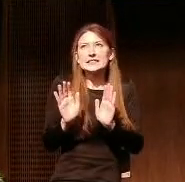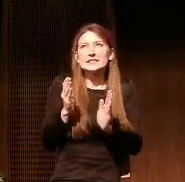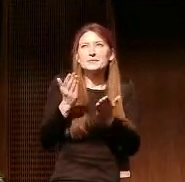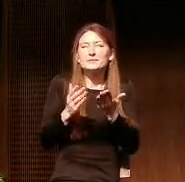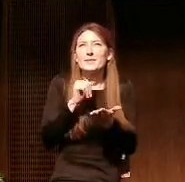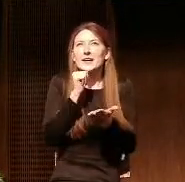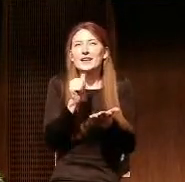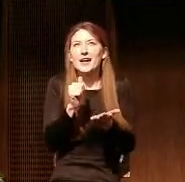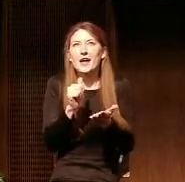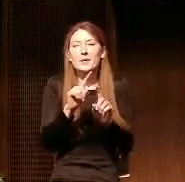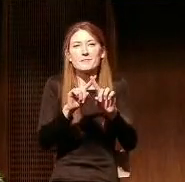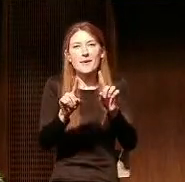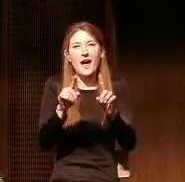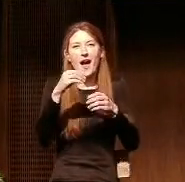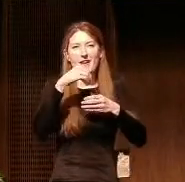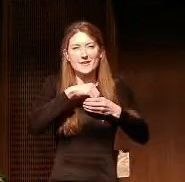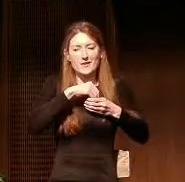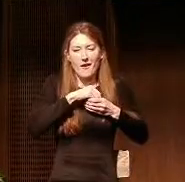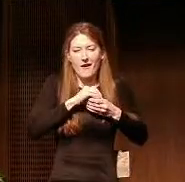wanted to be a preacher.